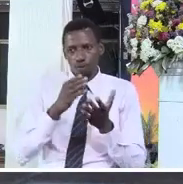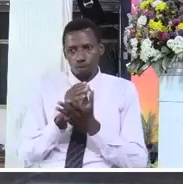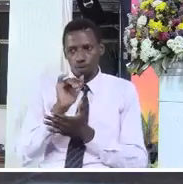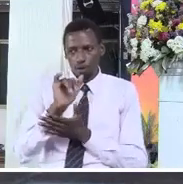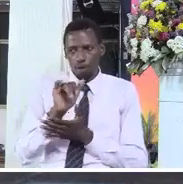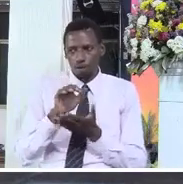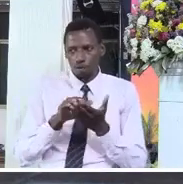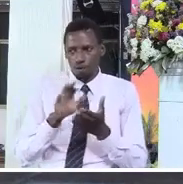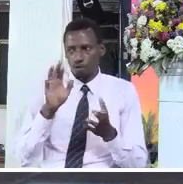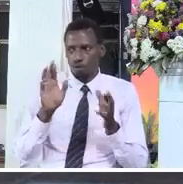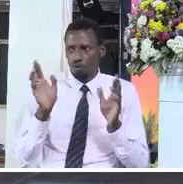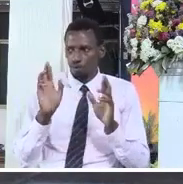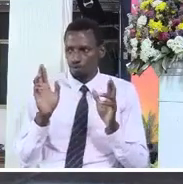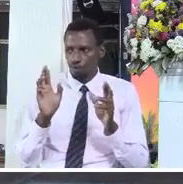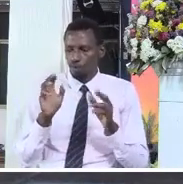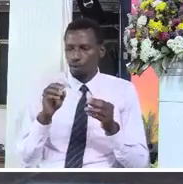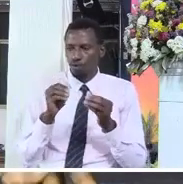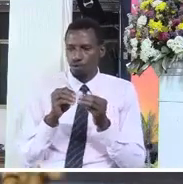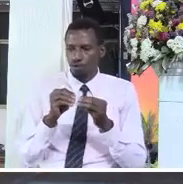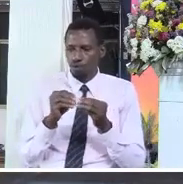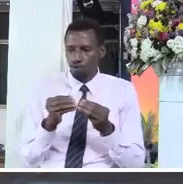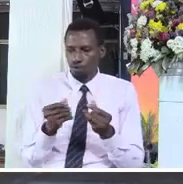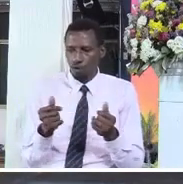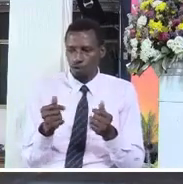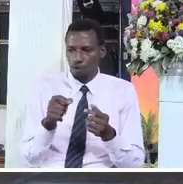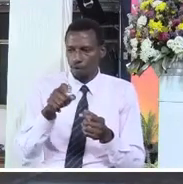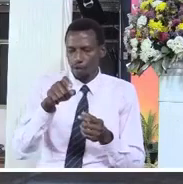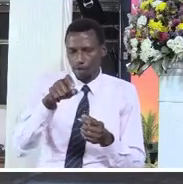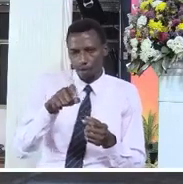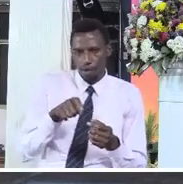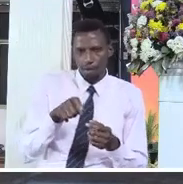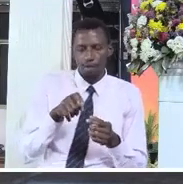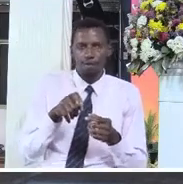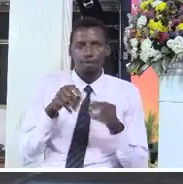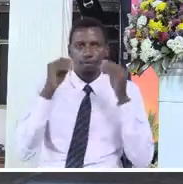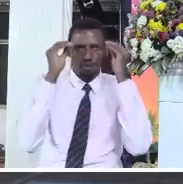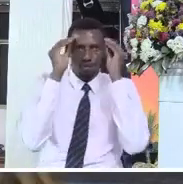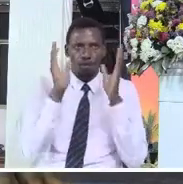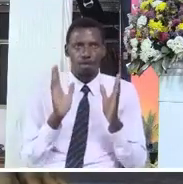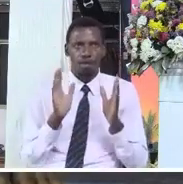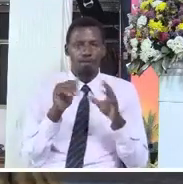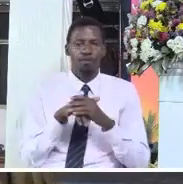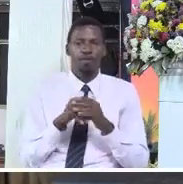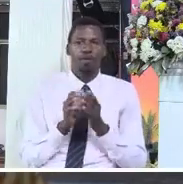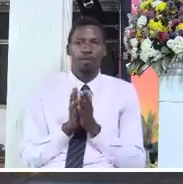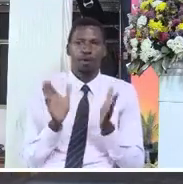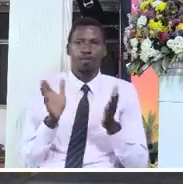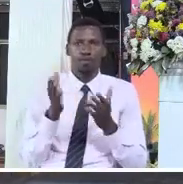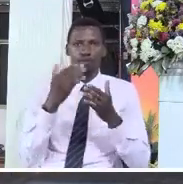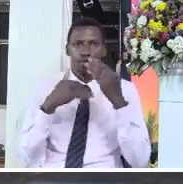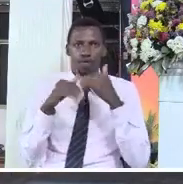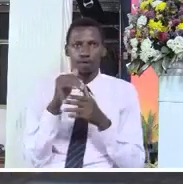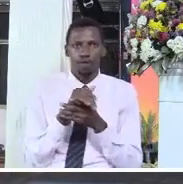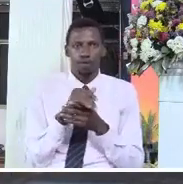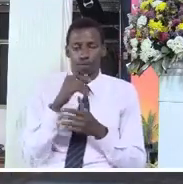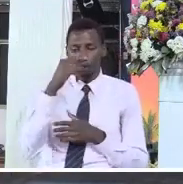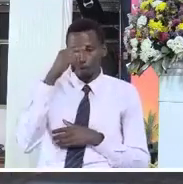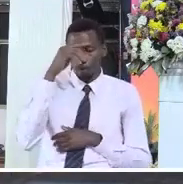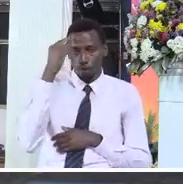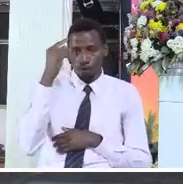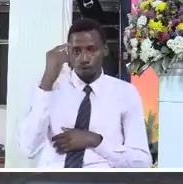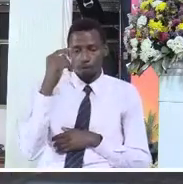meet the needs of students in the public universities. And because of the